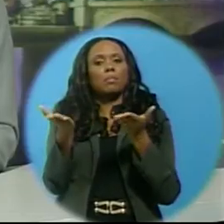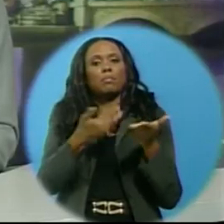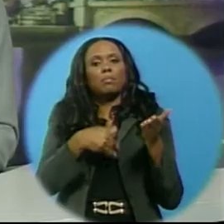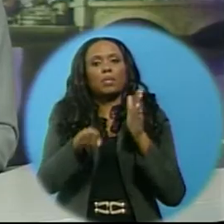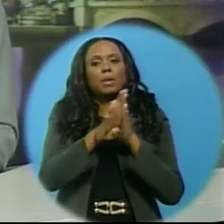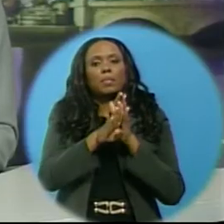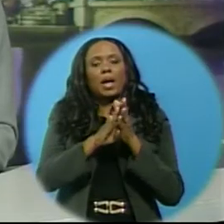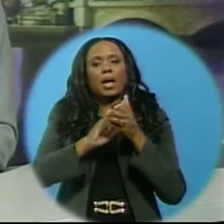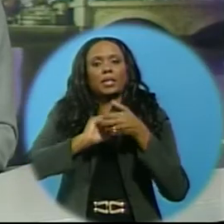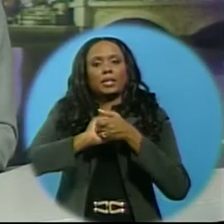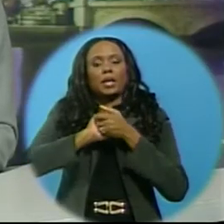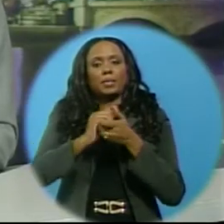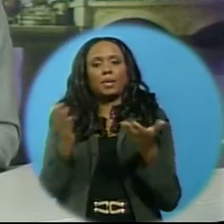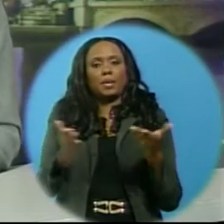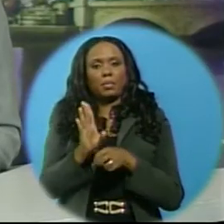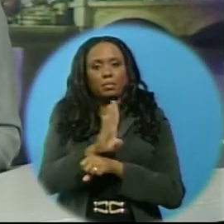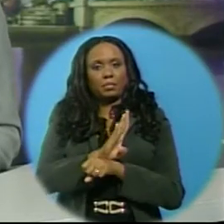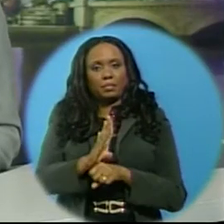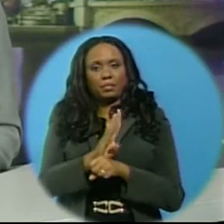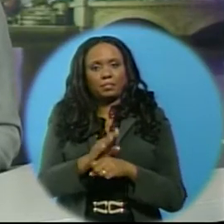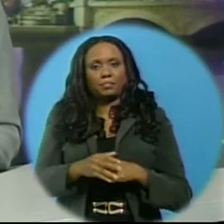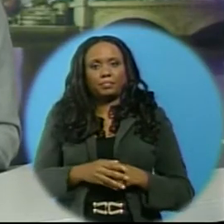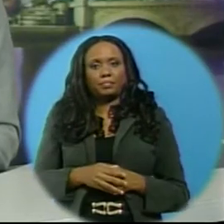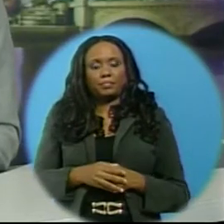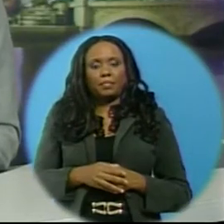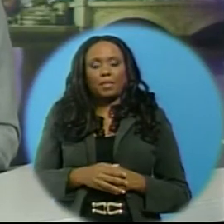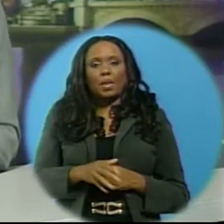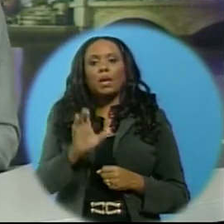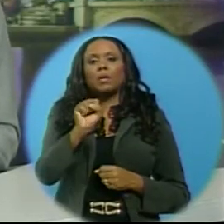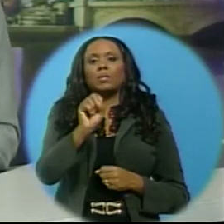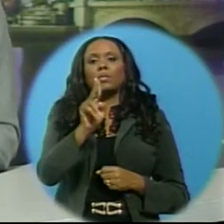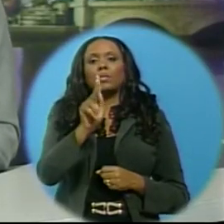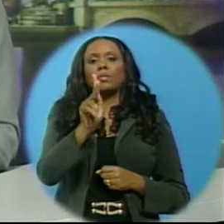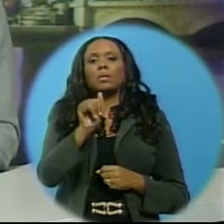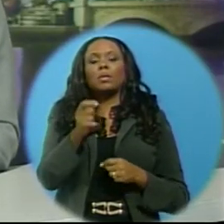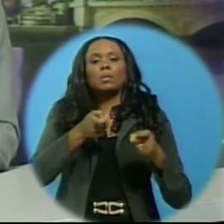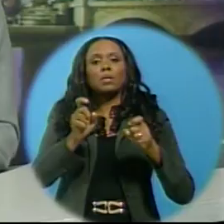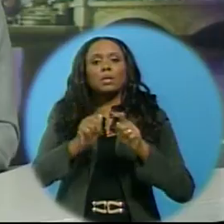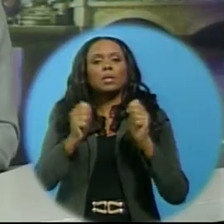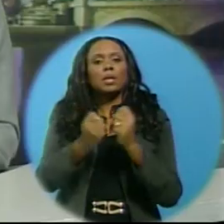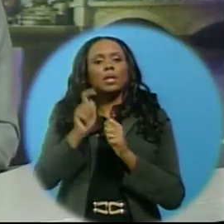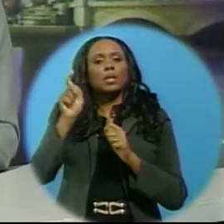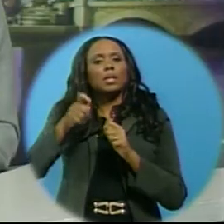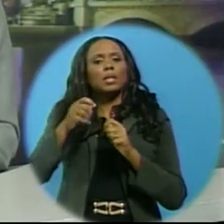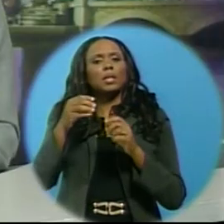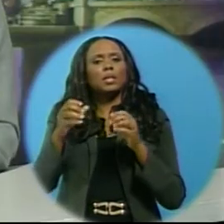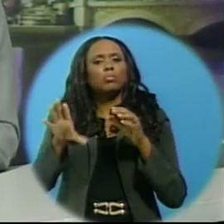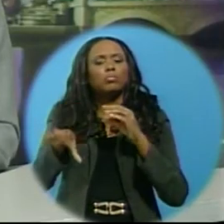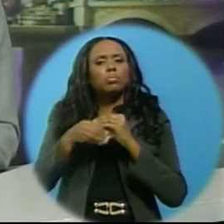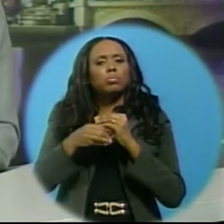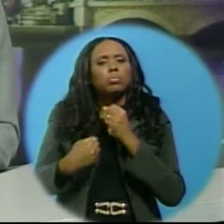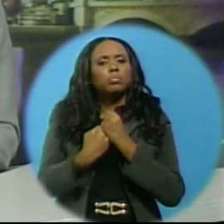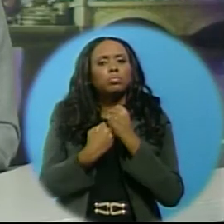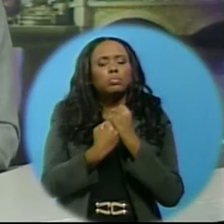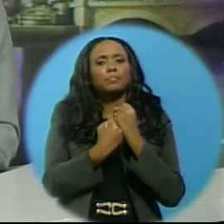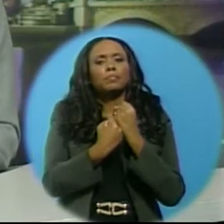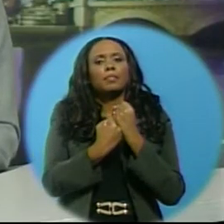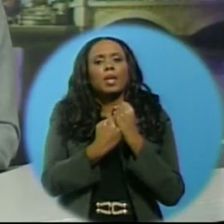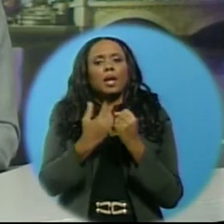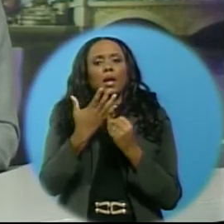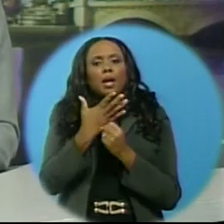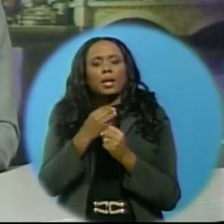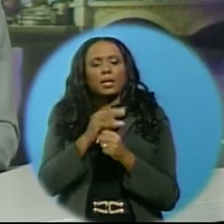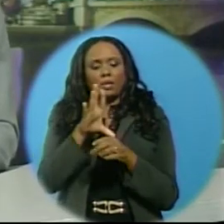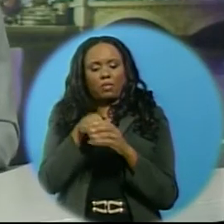Barbados. Members of Suki's management team say he's still looking for additional sponsorship for the qualifier. Suki's actually part